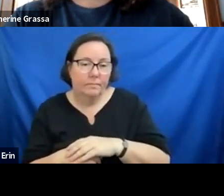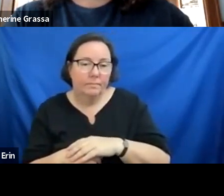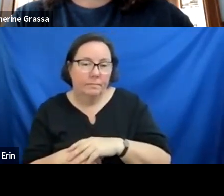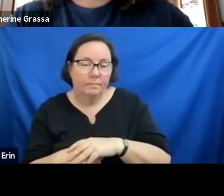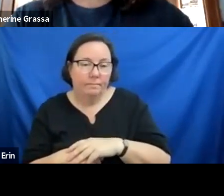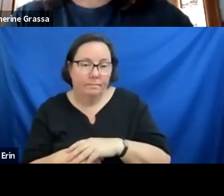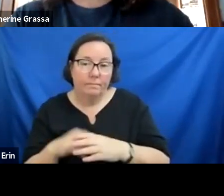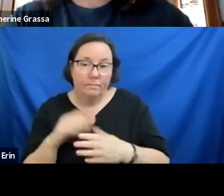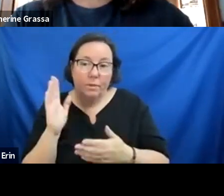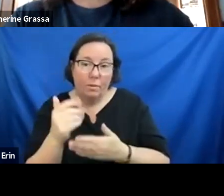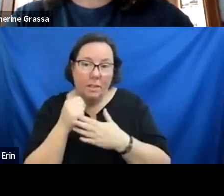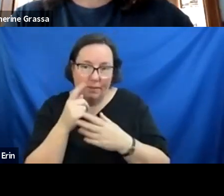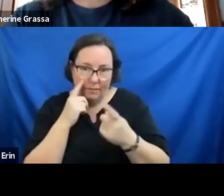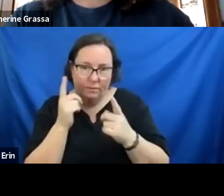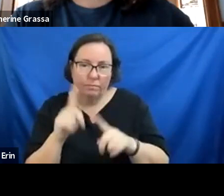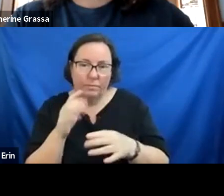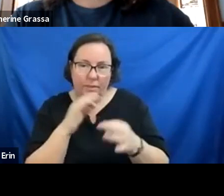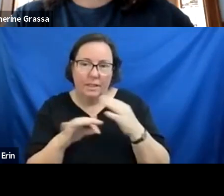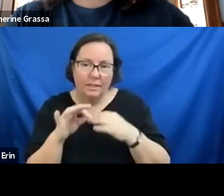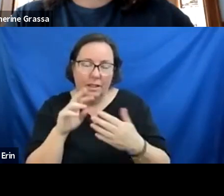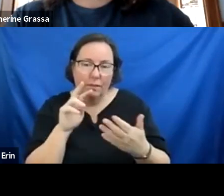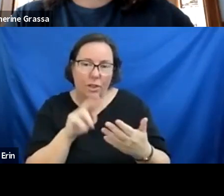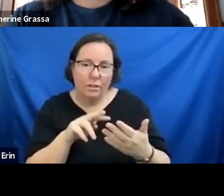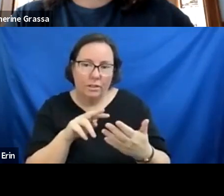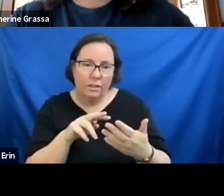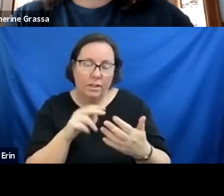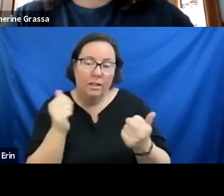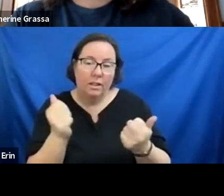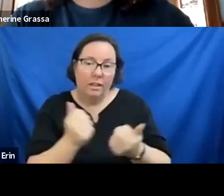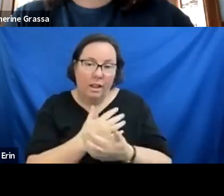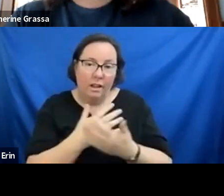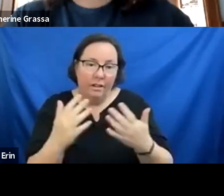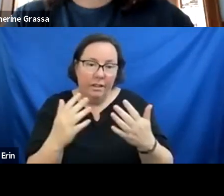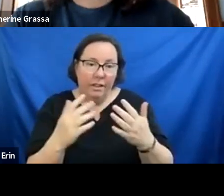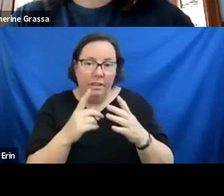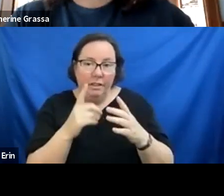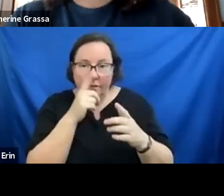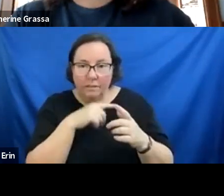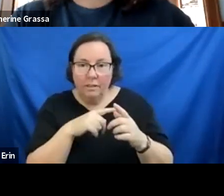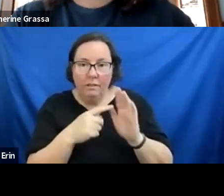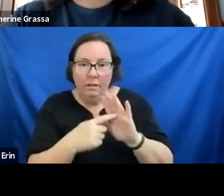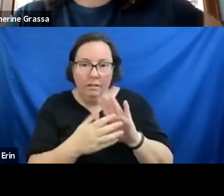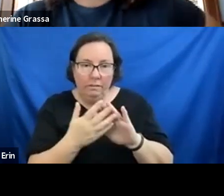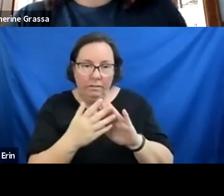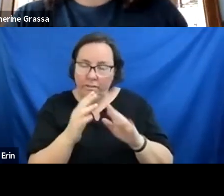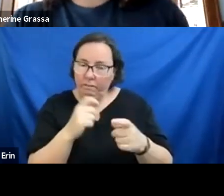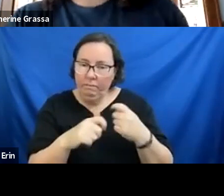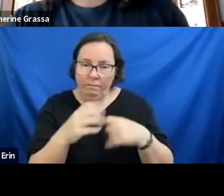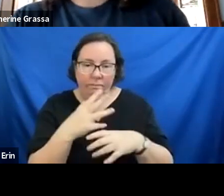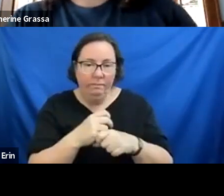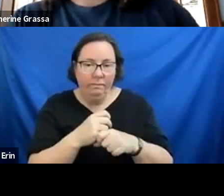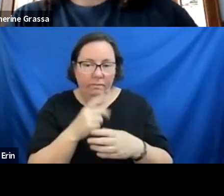it would be helpful rather than taking a look at every simulation we ran. Exactly.